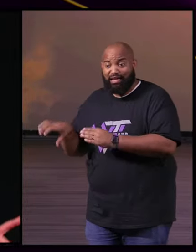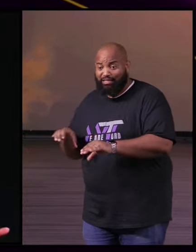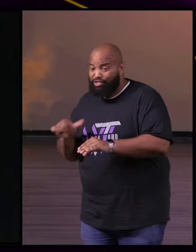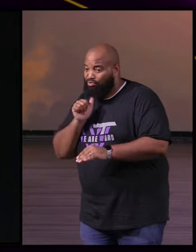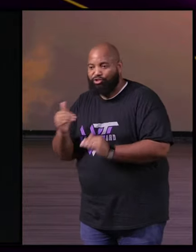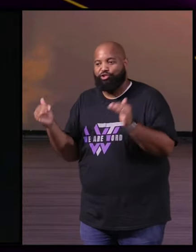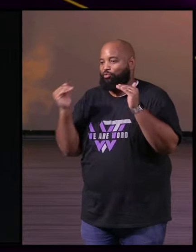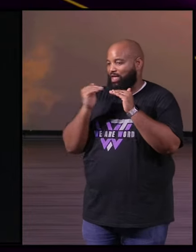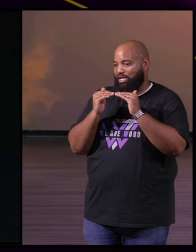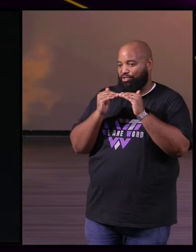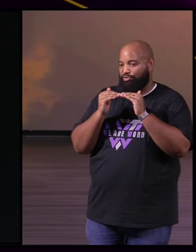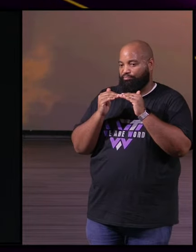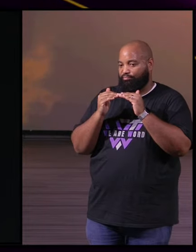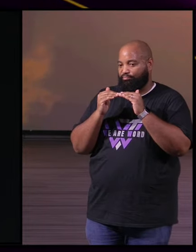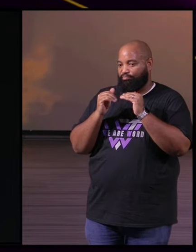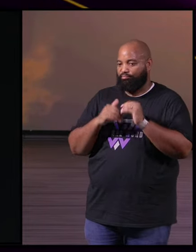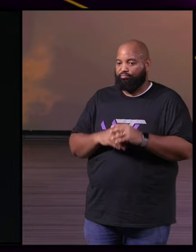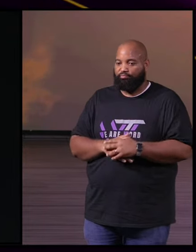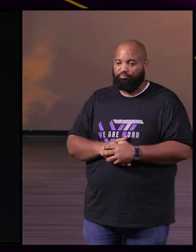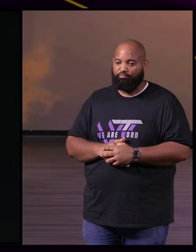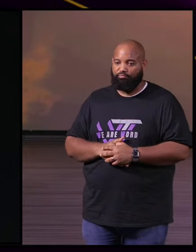sync.